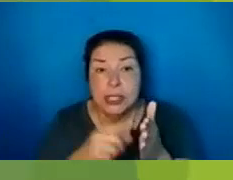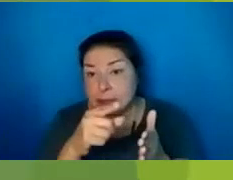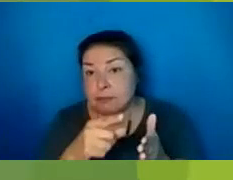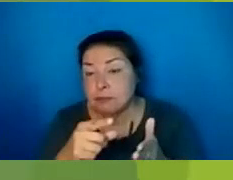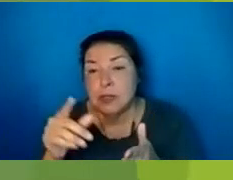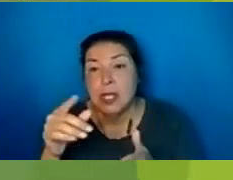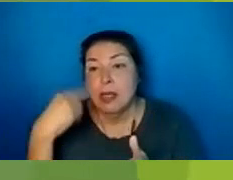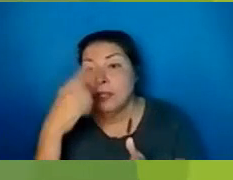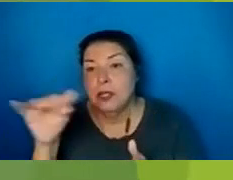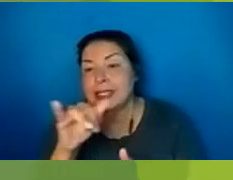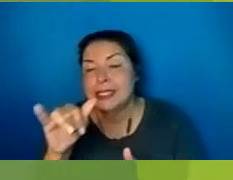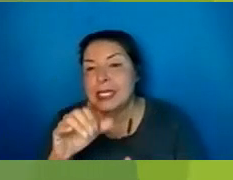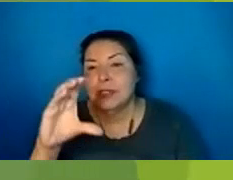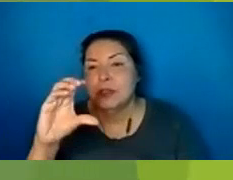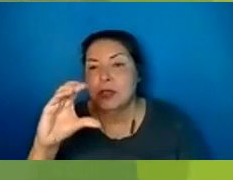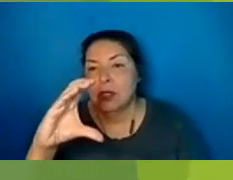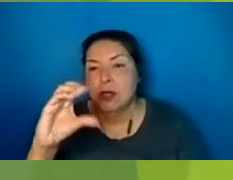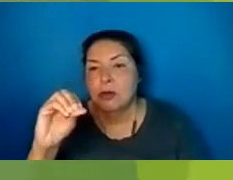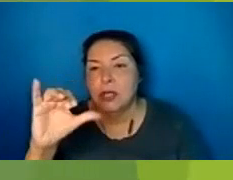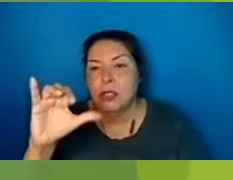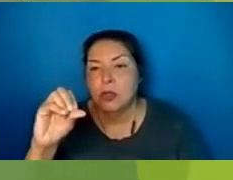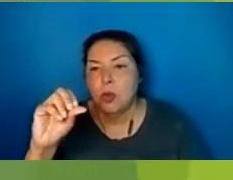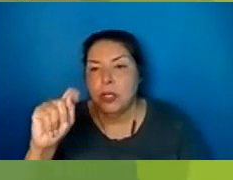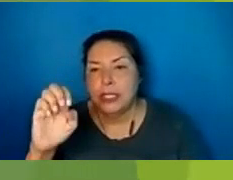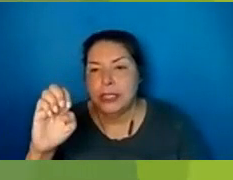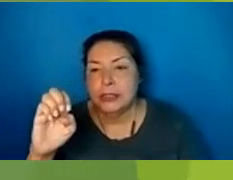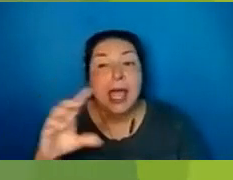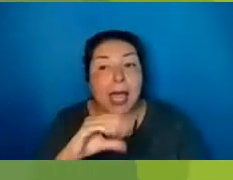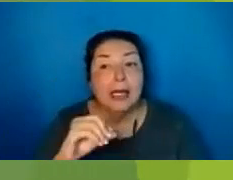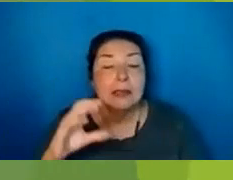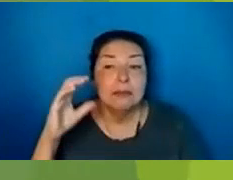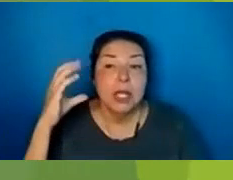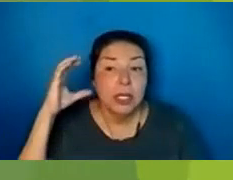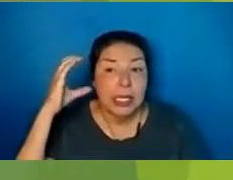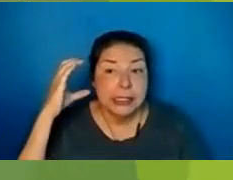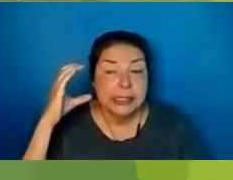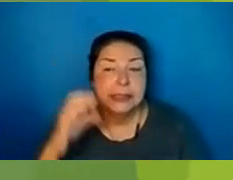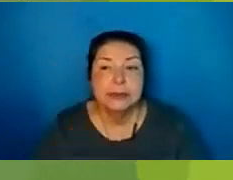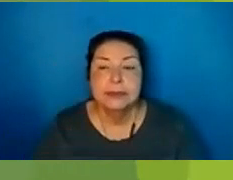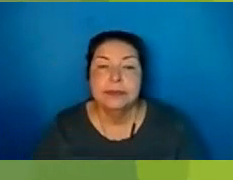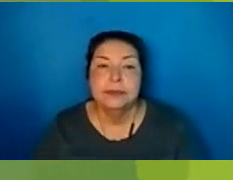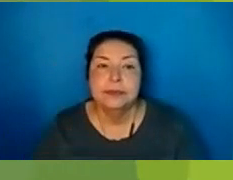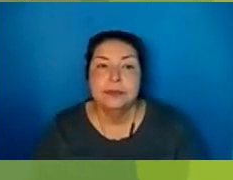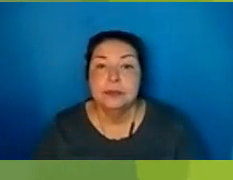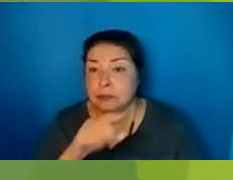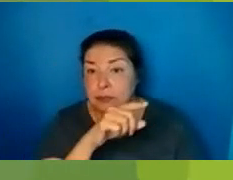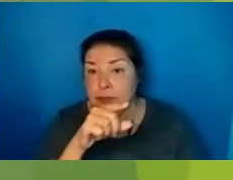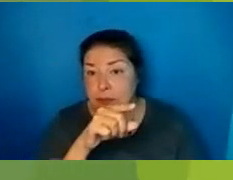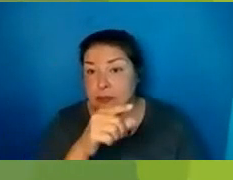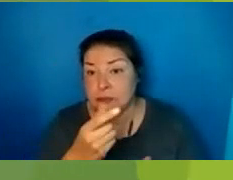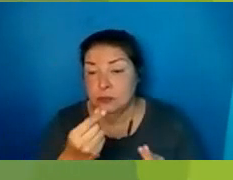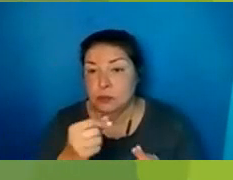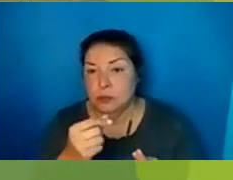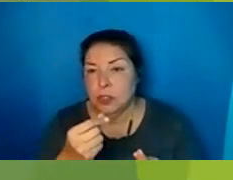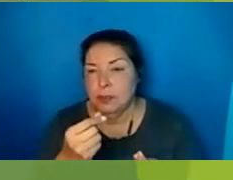to coyotes, and they are cousins. They do similar